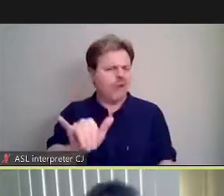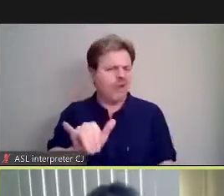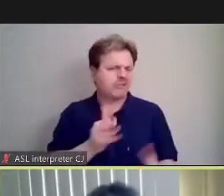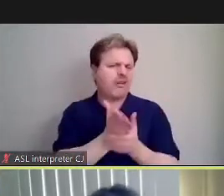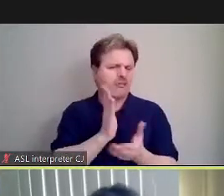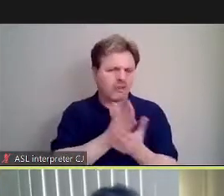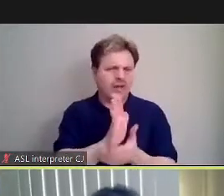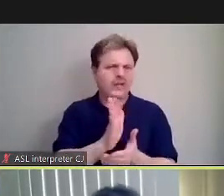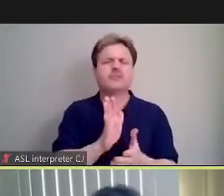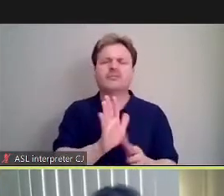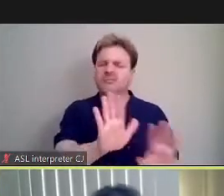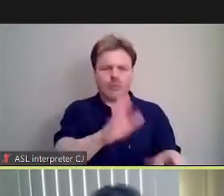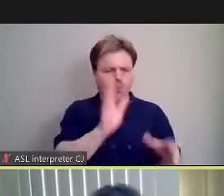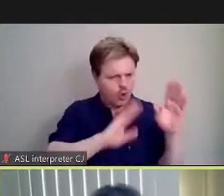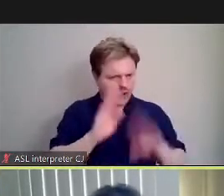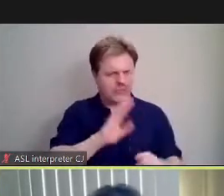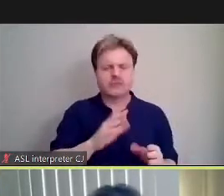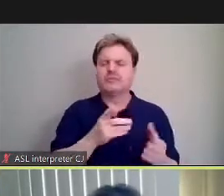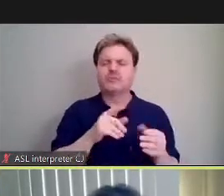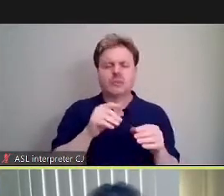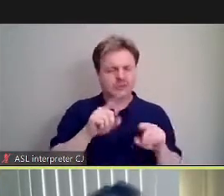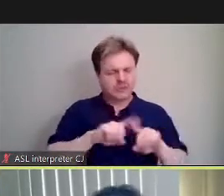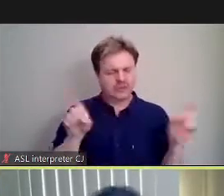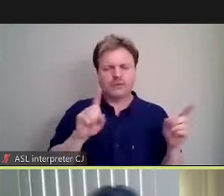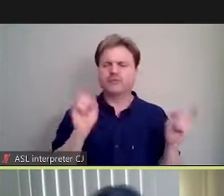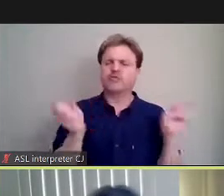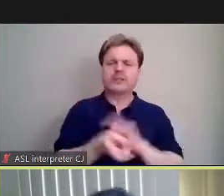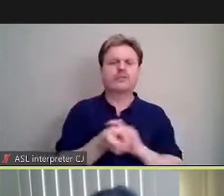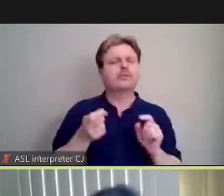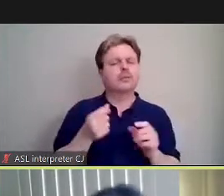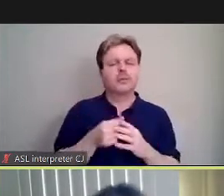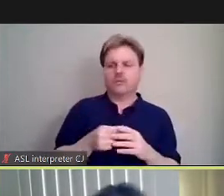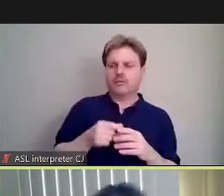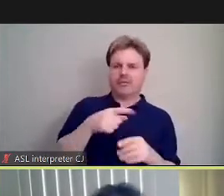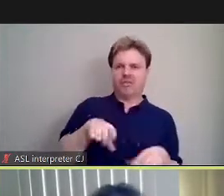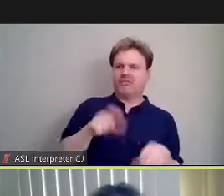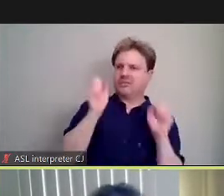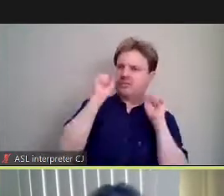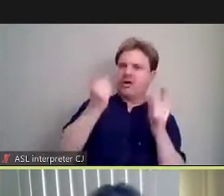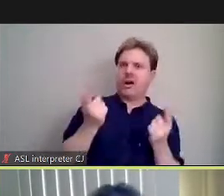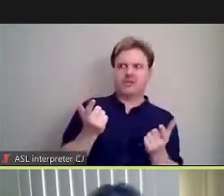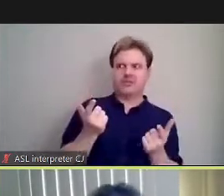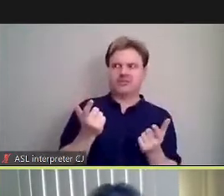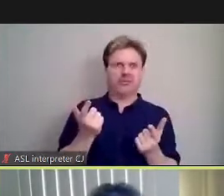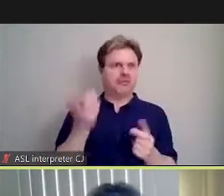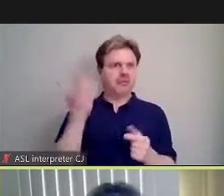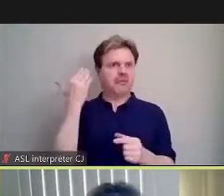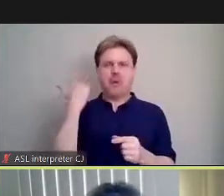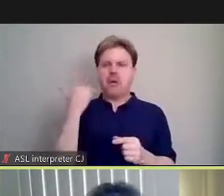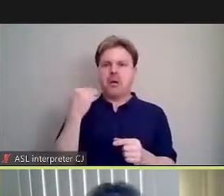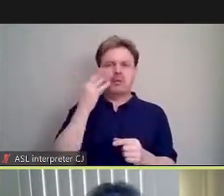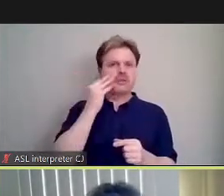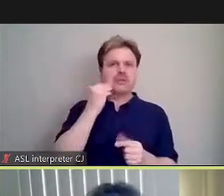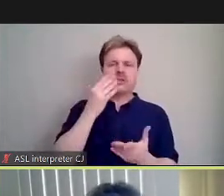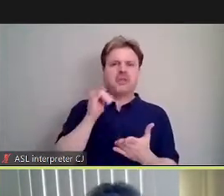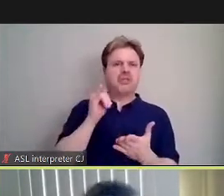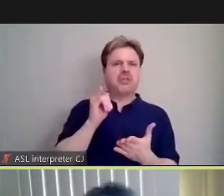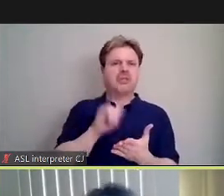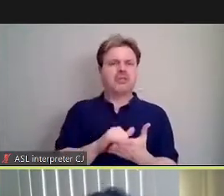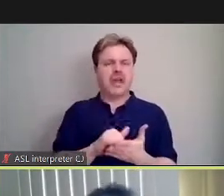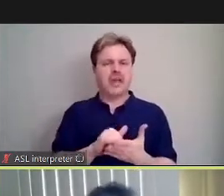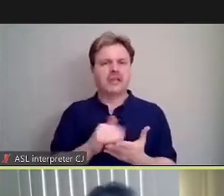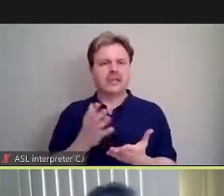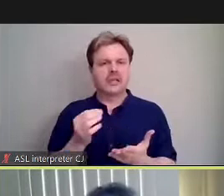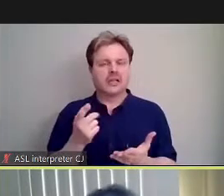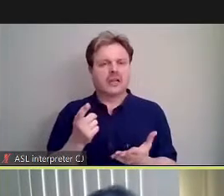very surprised because it has never been their experience where, well,